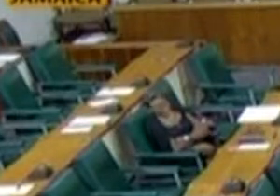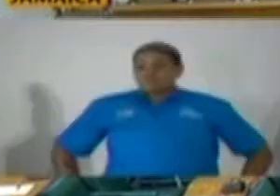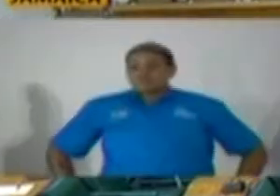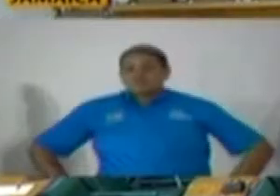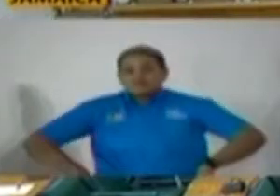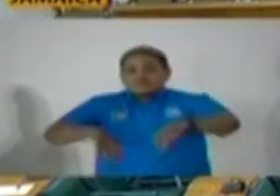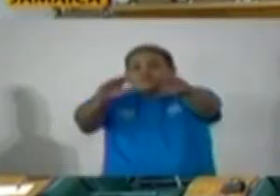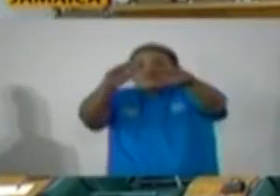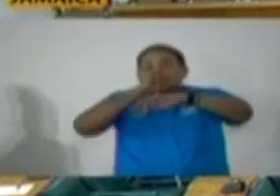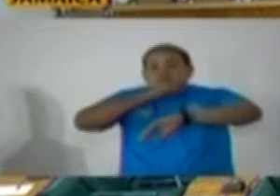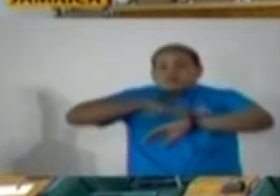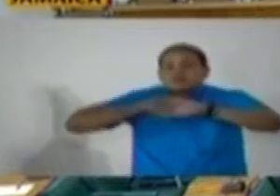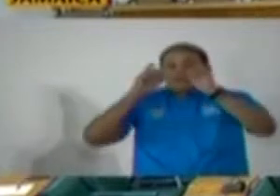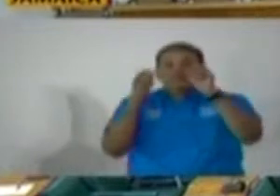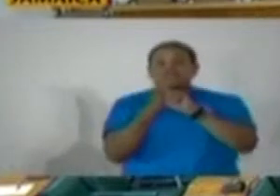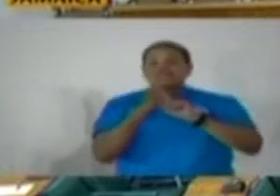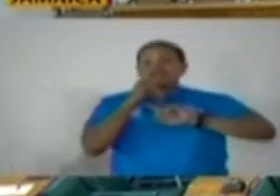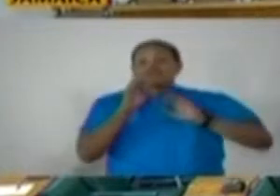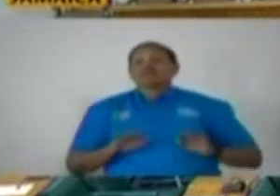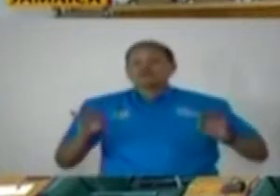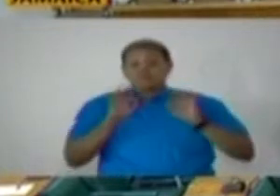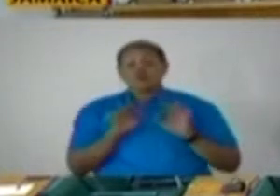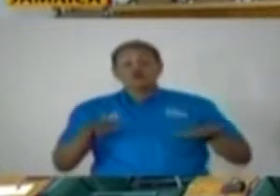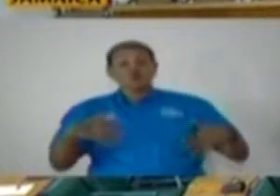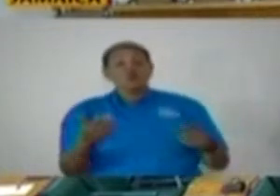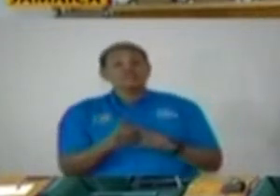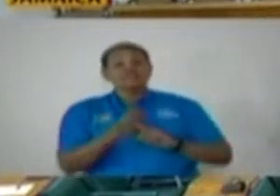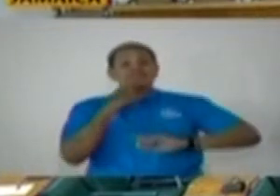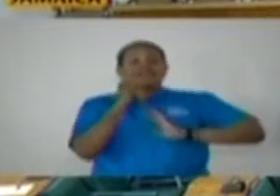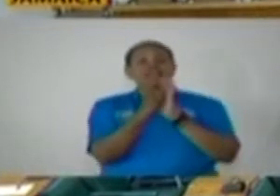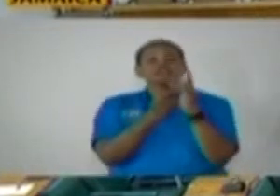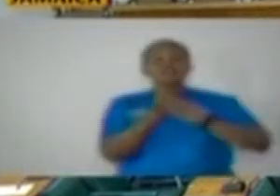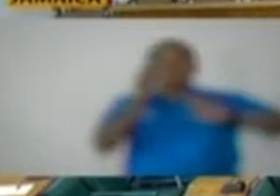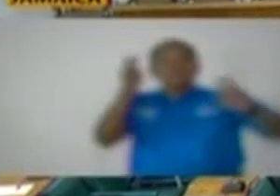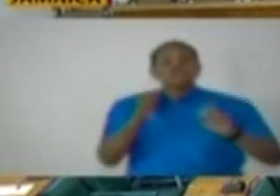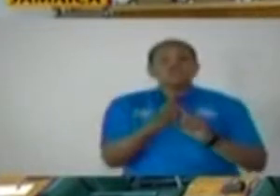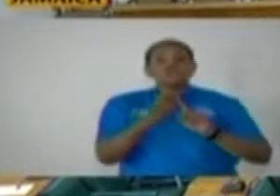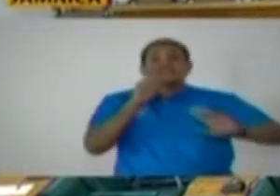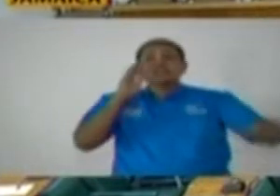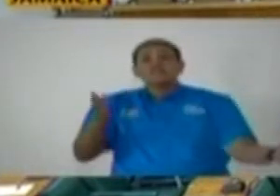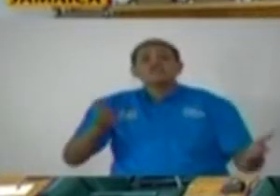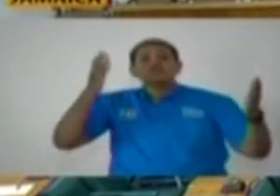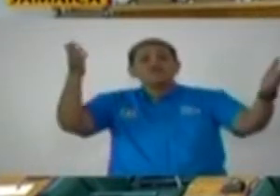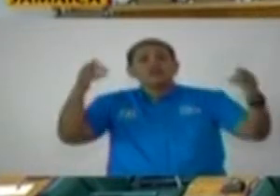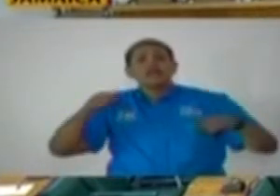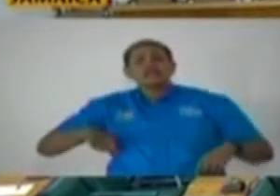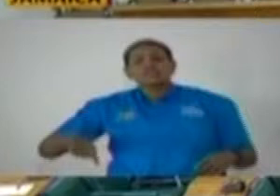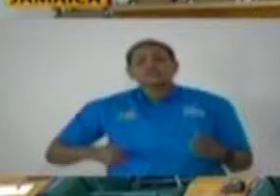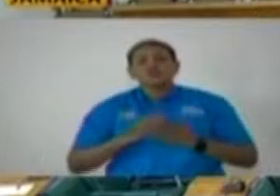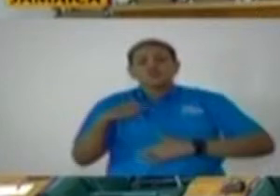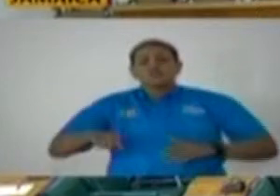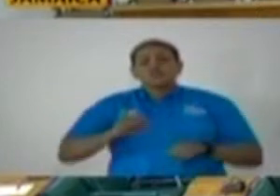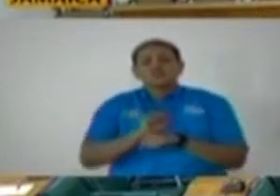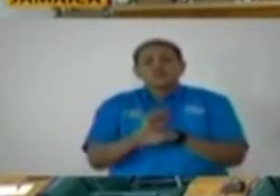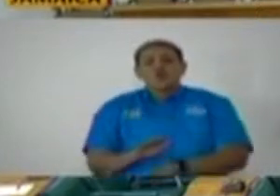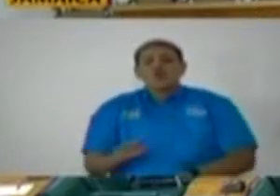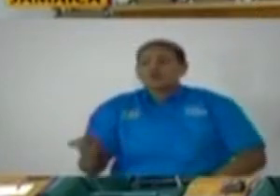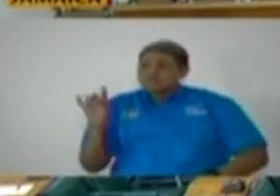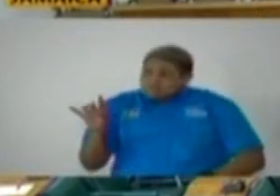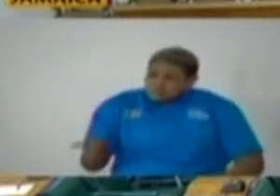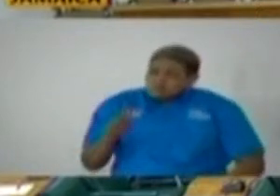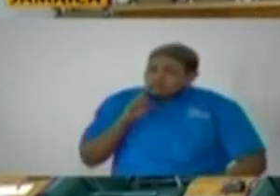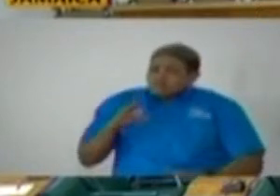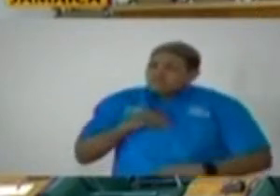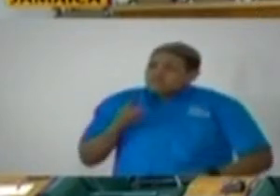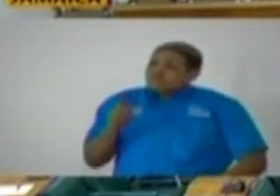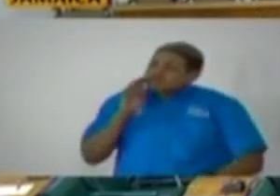Madam Speaker, it is important that the legitimate issues that have been raised by these workers are